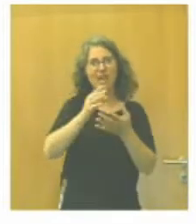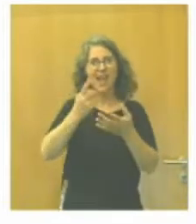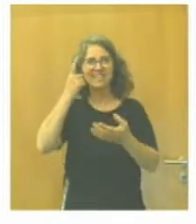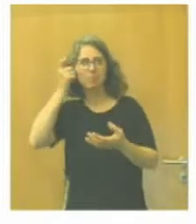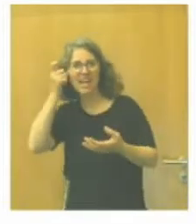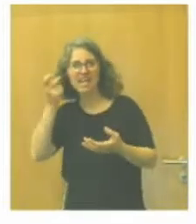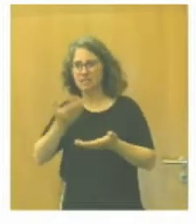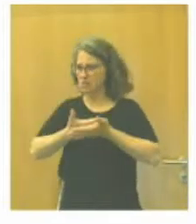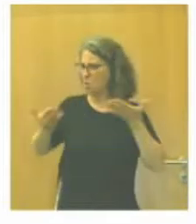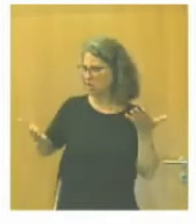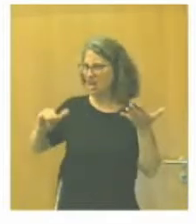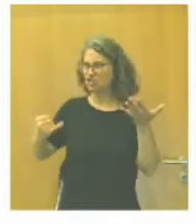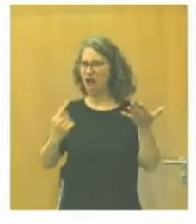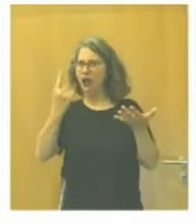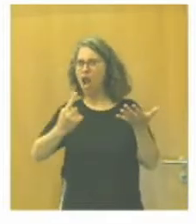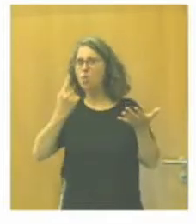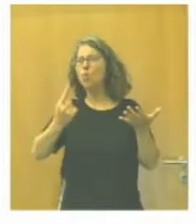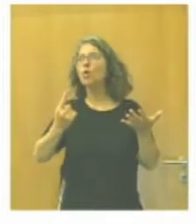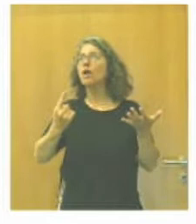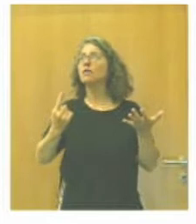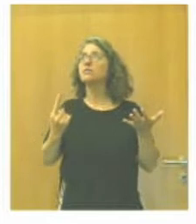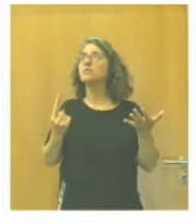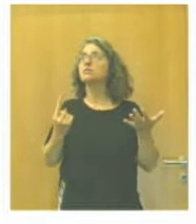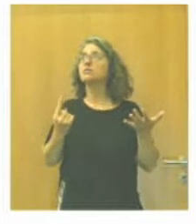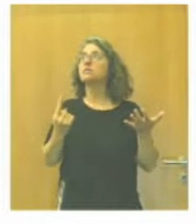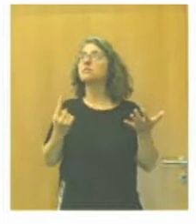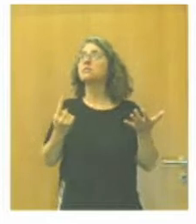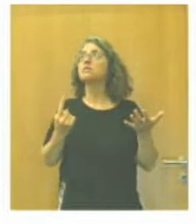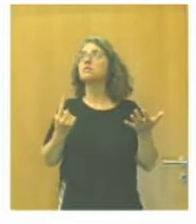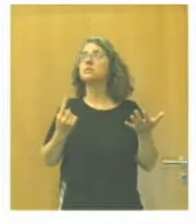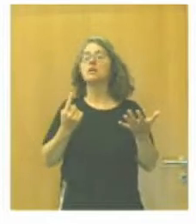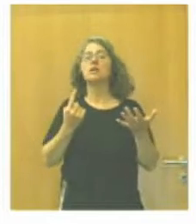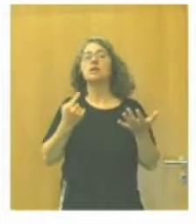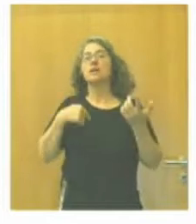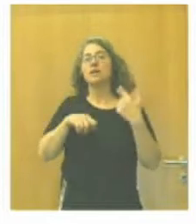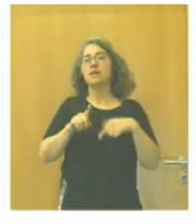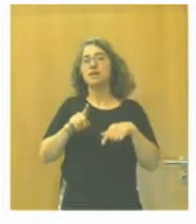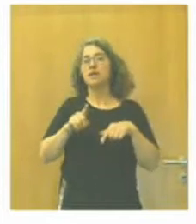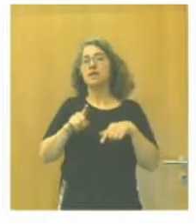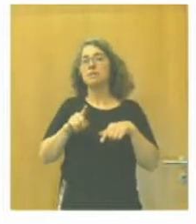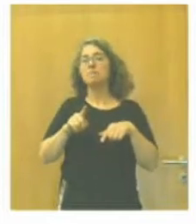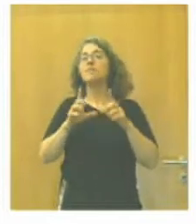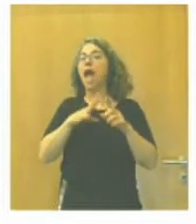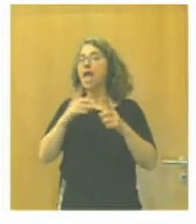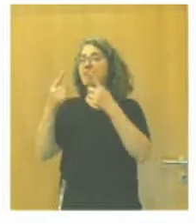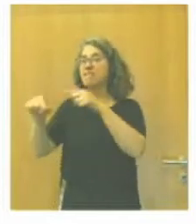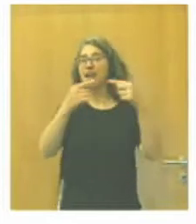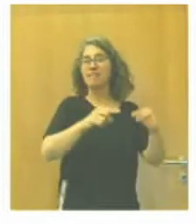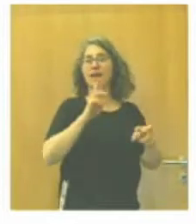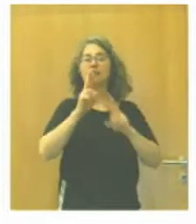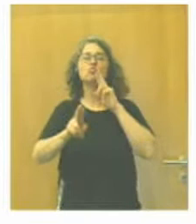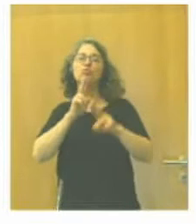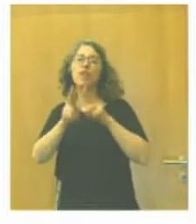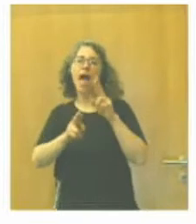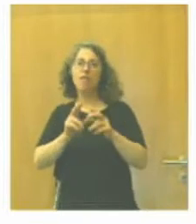treatment of mild and moderate depression have the same interventions that we have applied, but with the different outcomes, looking at the outcomes for